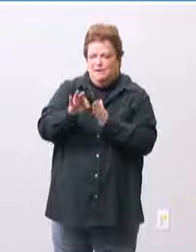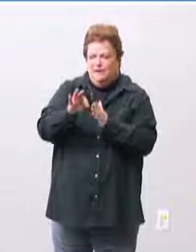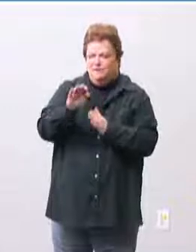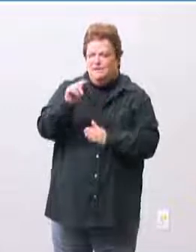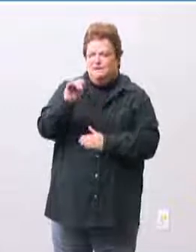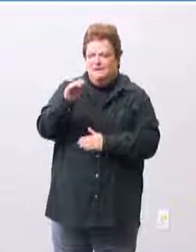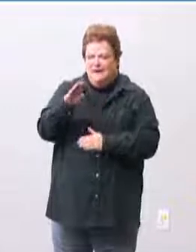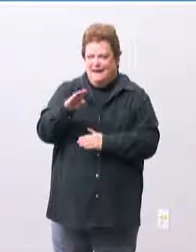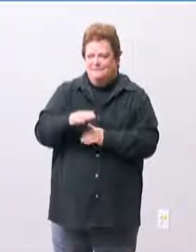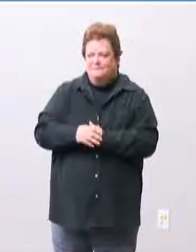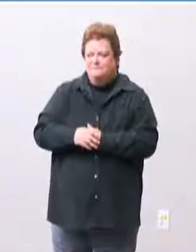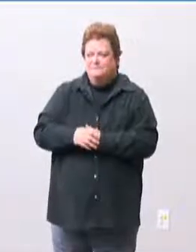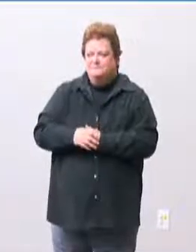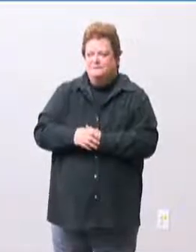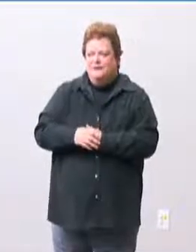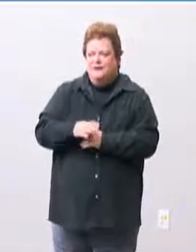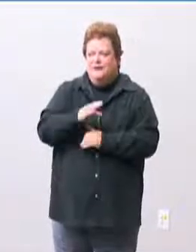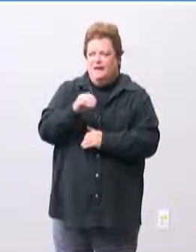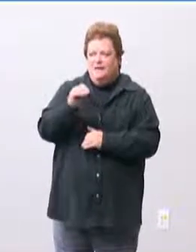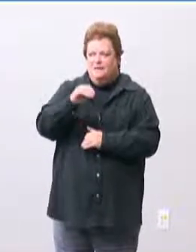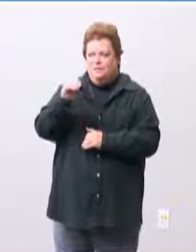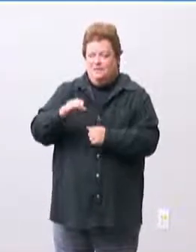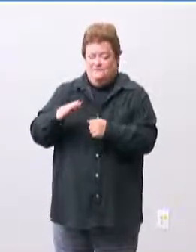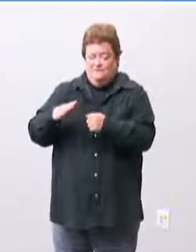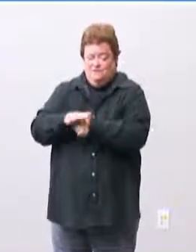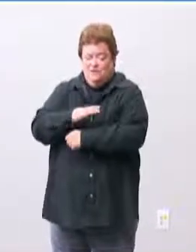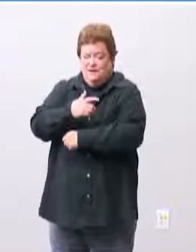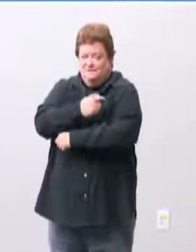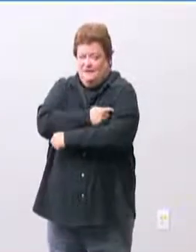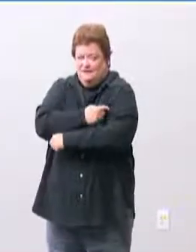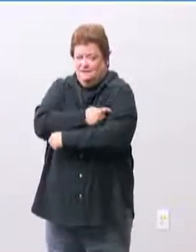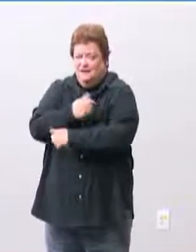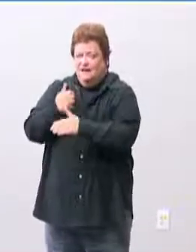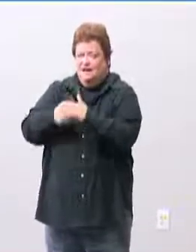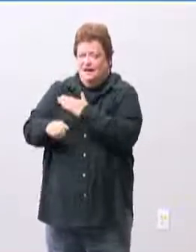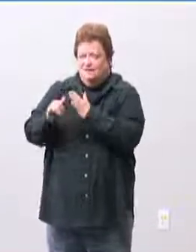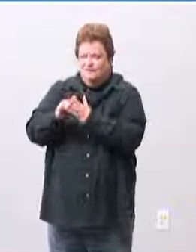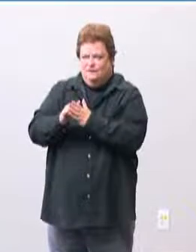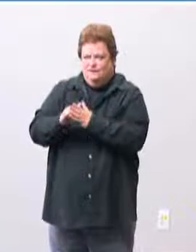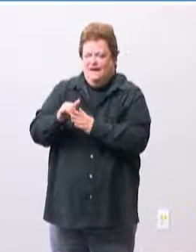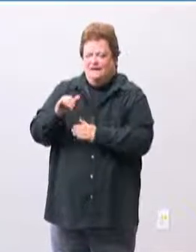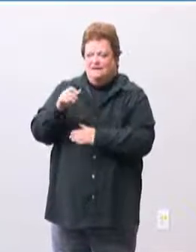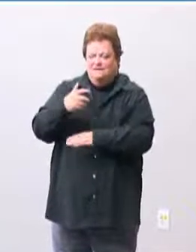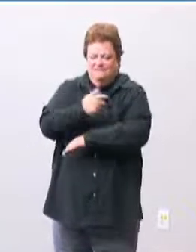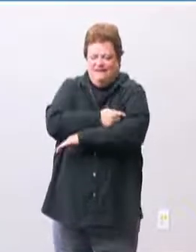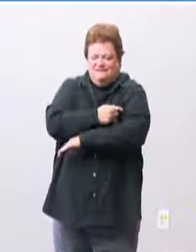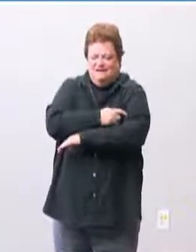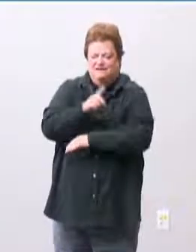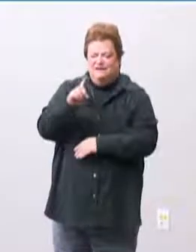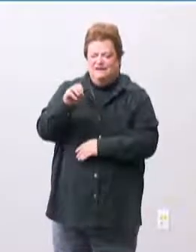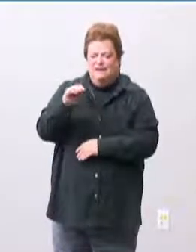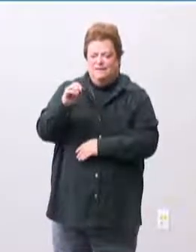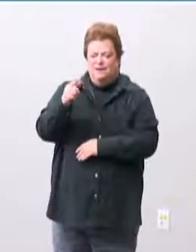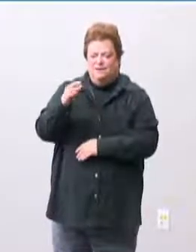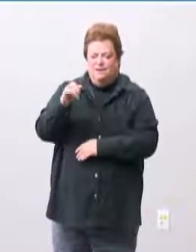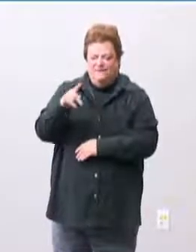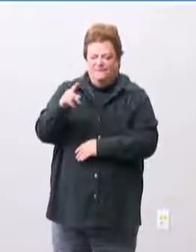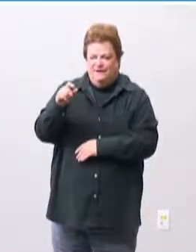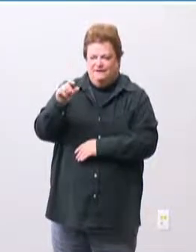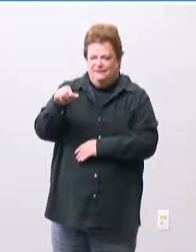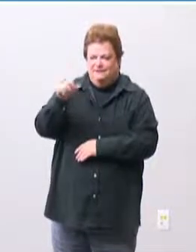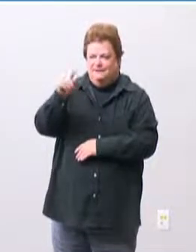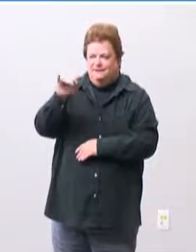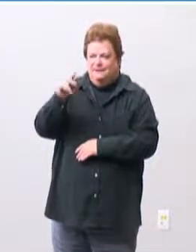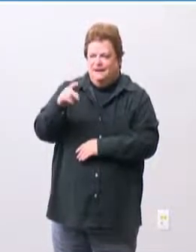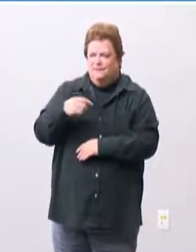tab, and the percent fully vaccinated under the vaccination demographics tab. We've